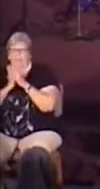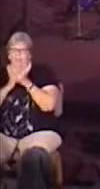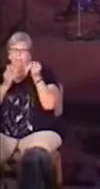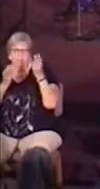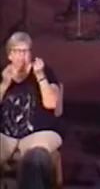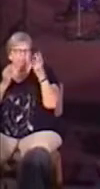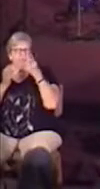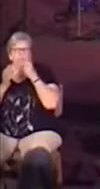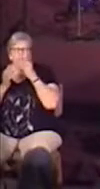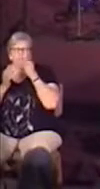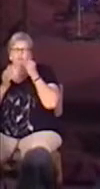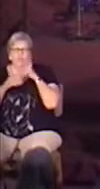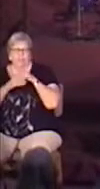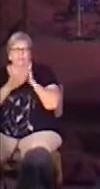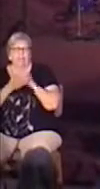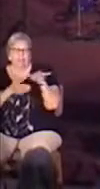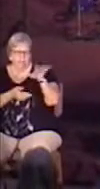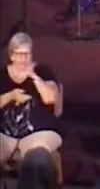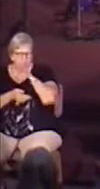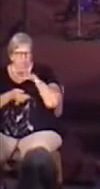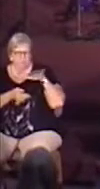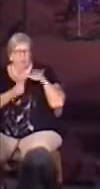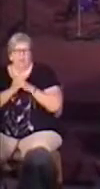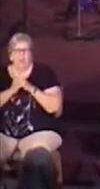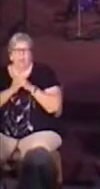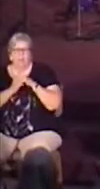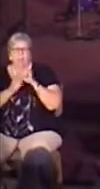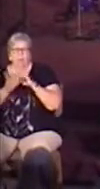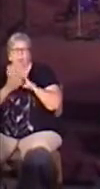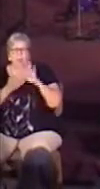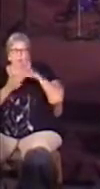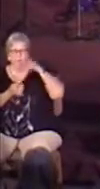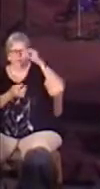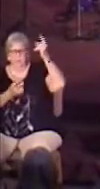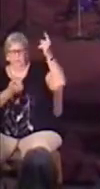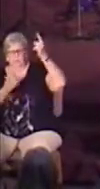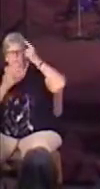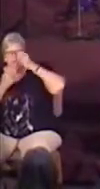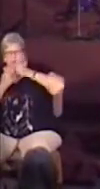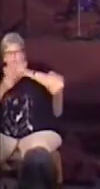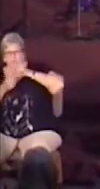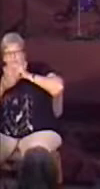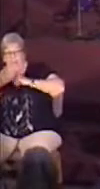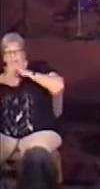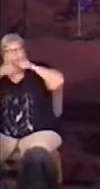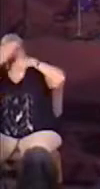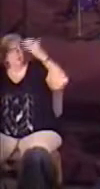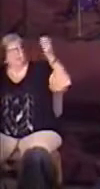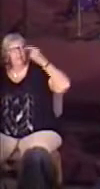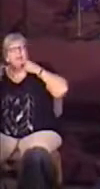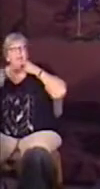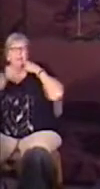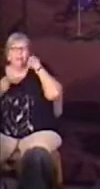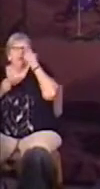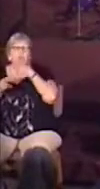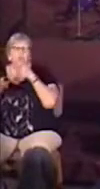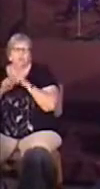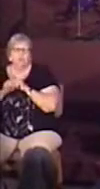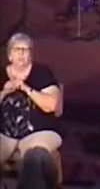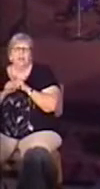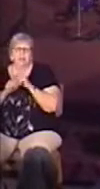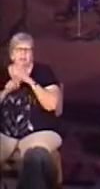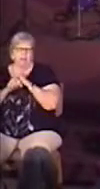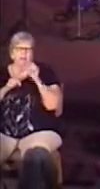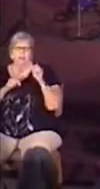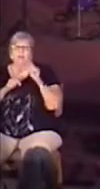of Jews in that area at that time. And the Holy Spirit comes down from heaven, and it says it looks like tongues of fire. Not that it's literally fire. It